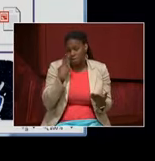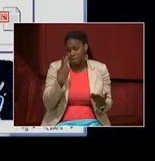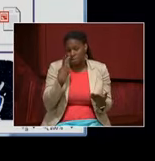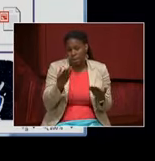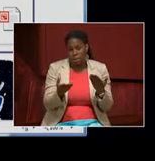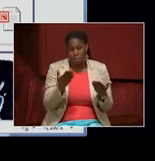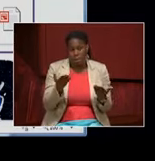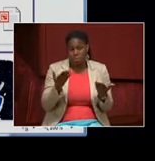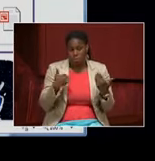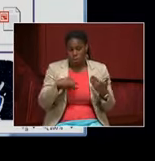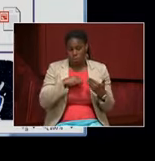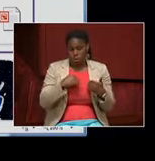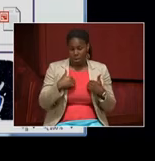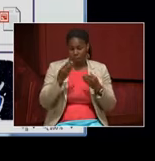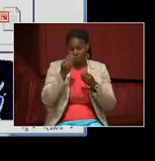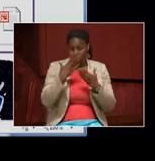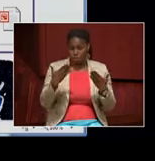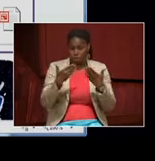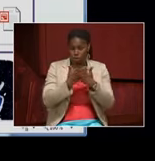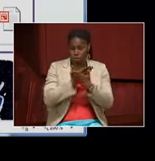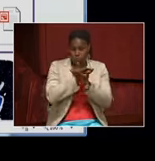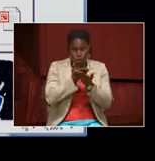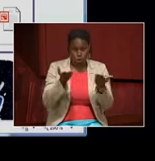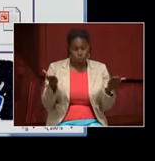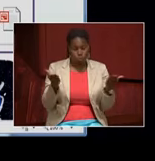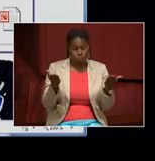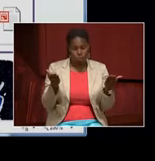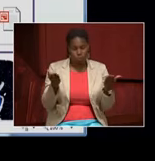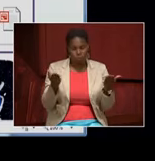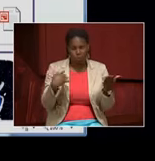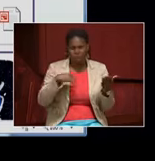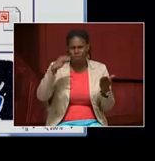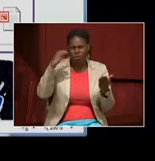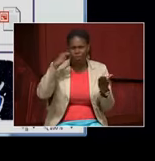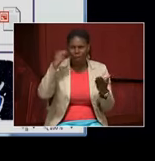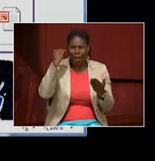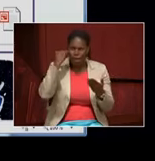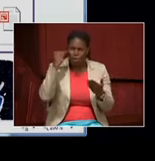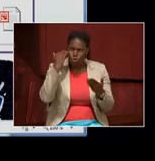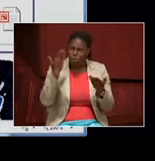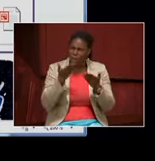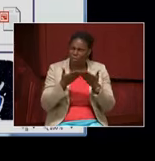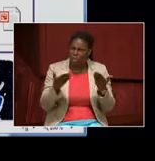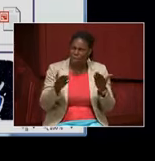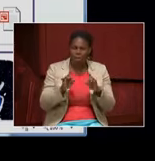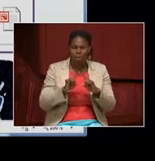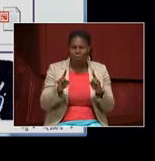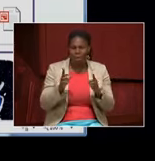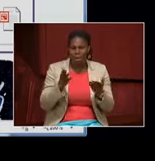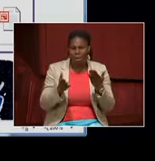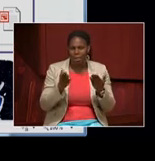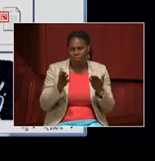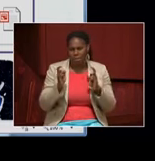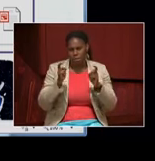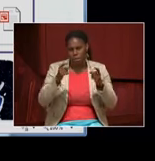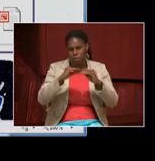some information here that's new to you, and you thought you were familiar with everything, but it might raise a flag for